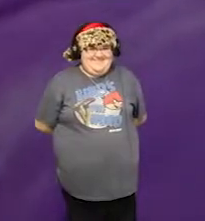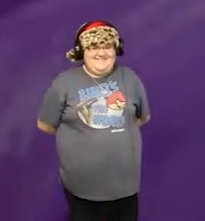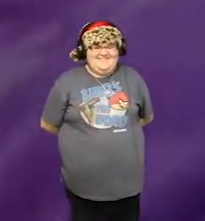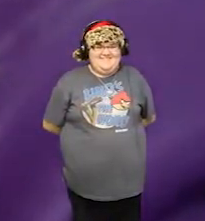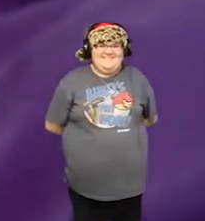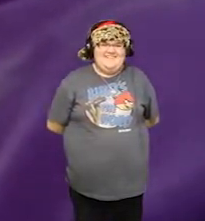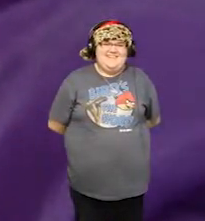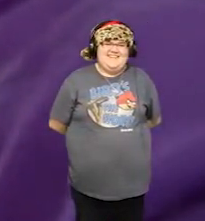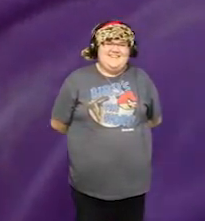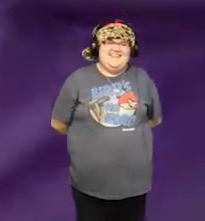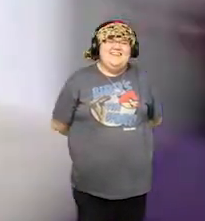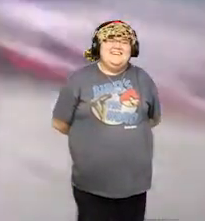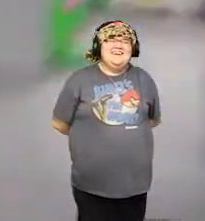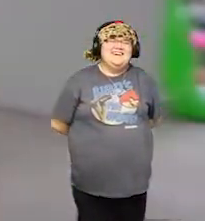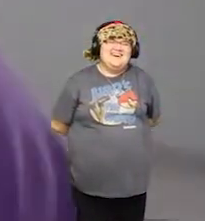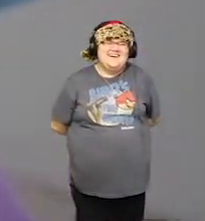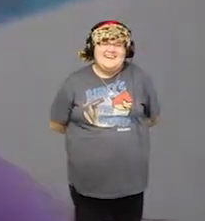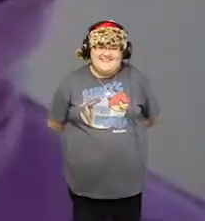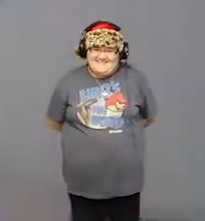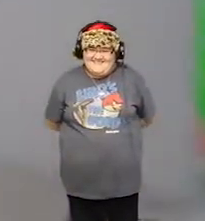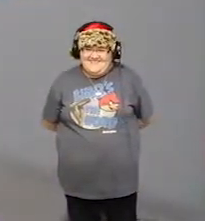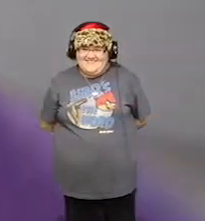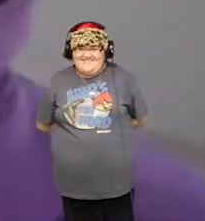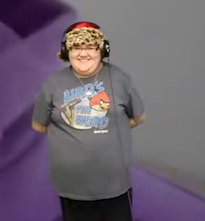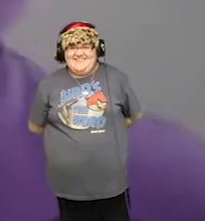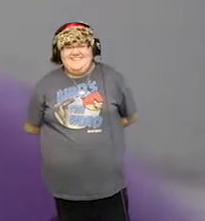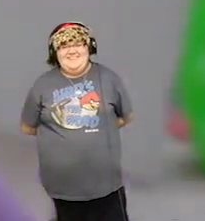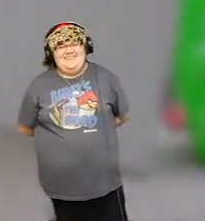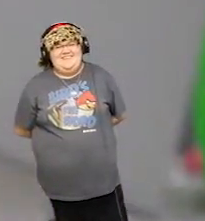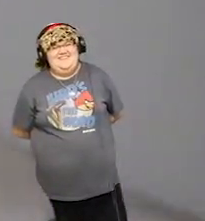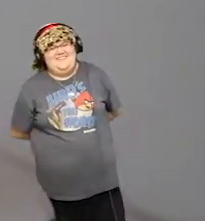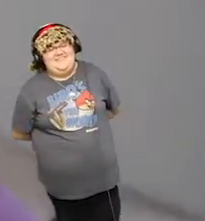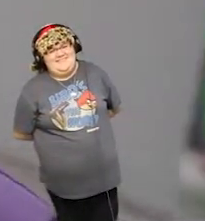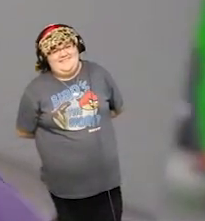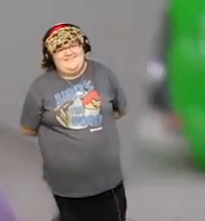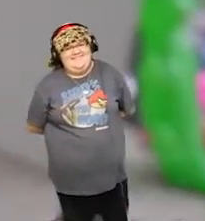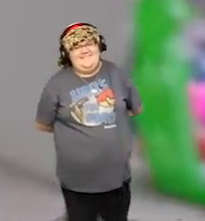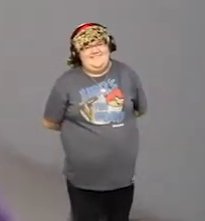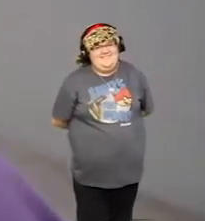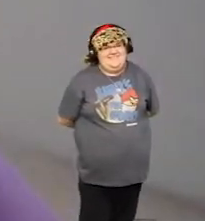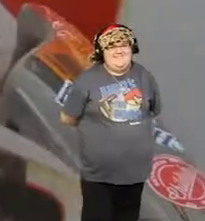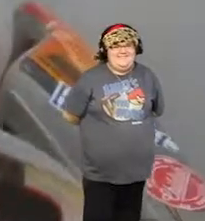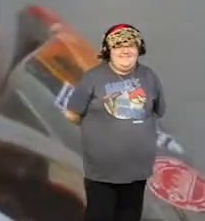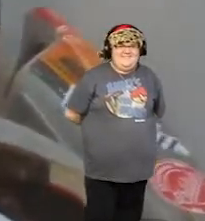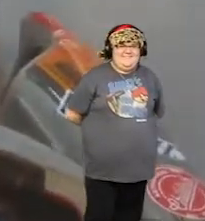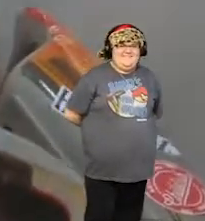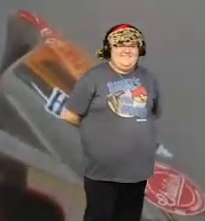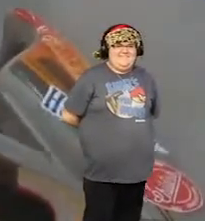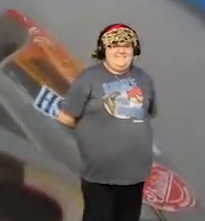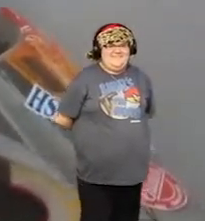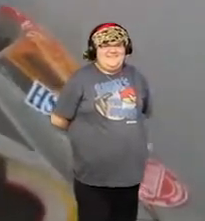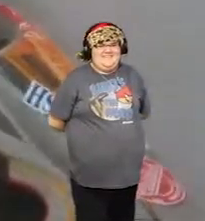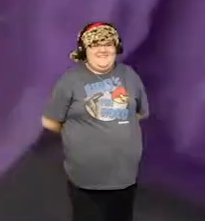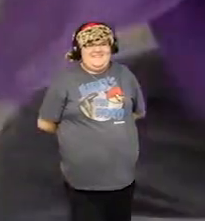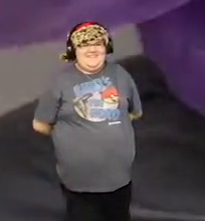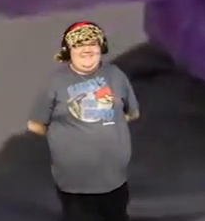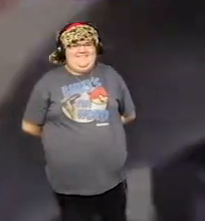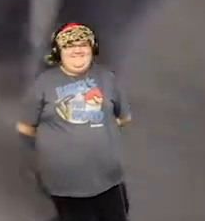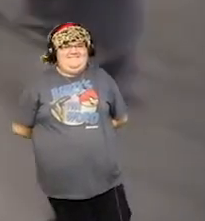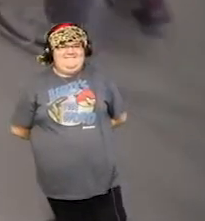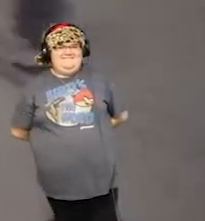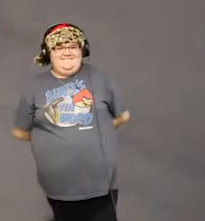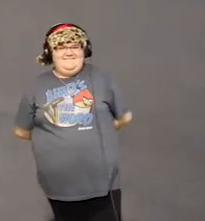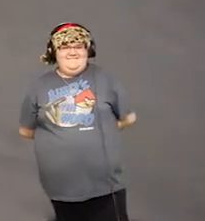Yo, Lewis, a quick banana on the side. Yo, Lewis is dog shit, yeah. Yeah, bro, Lewis is shit, bro. Now, watch this. When I see him next year, I'm going to roast him, you know, bro. Watch this.